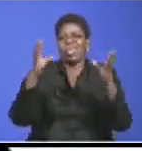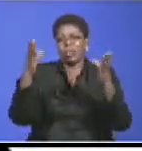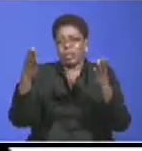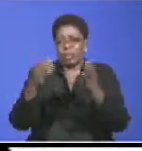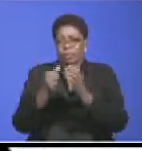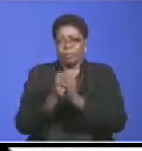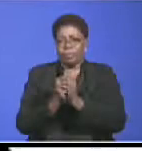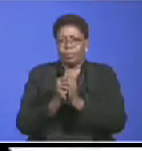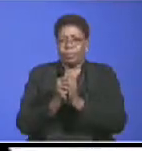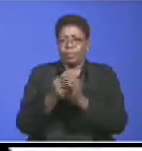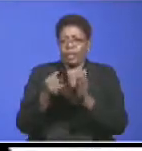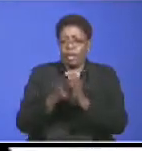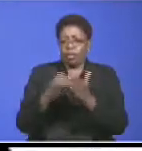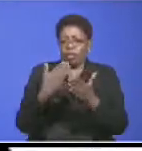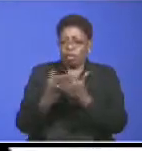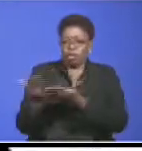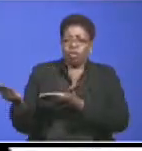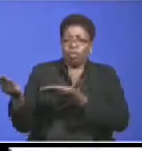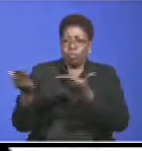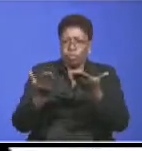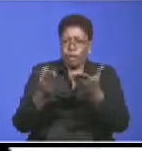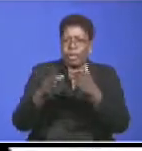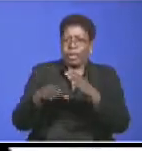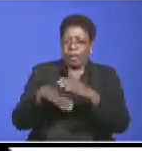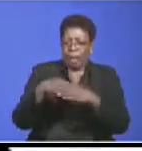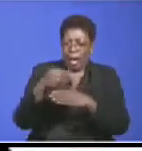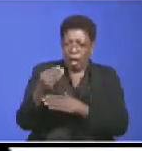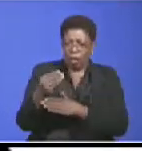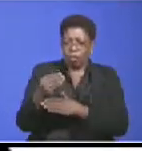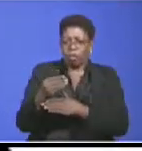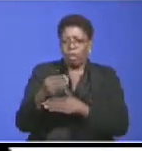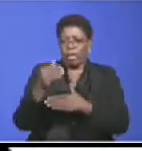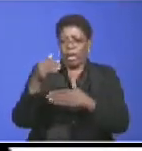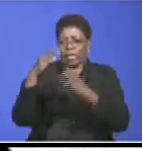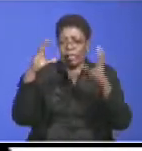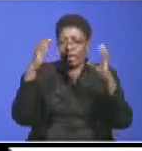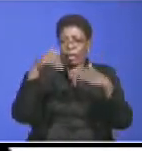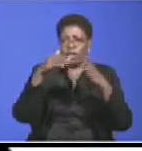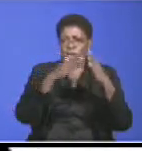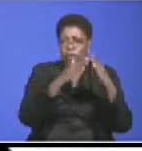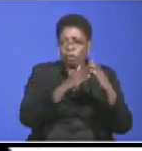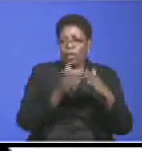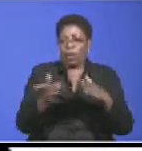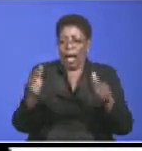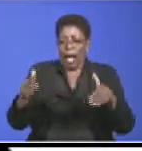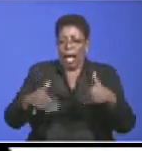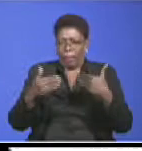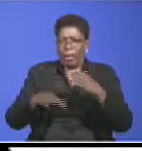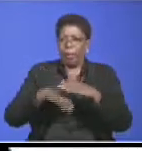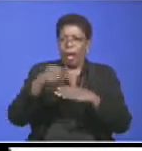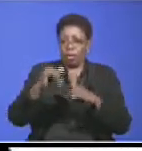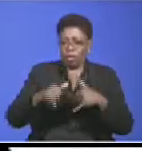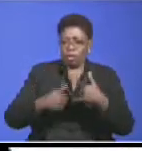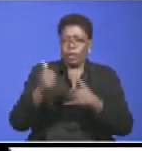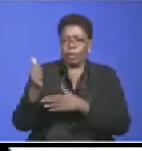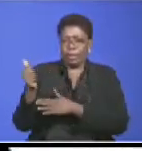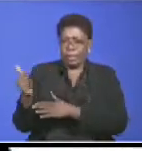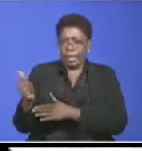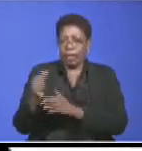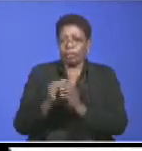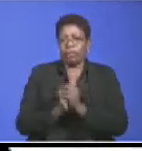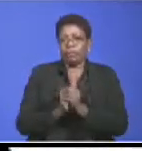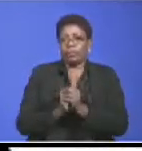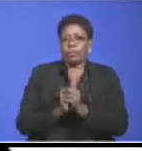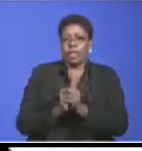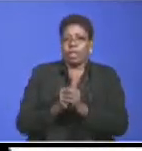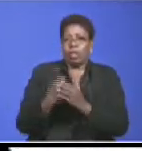good to bring them out and just celebrate the community. They were so happy. They were so happy to come out and just enjoy themselves. Well, we